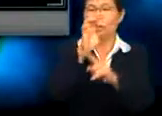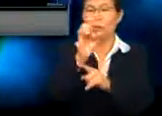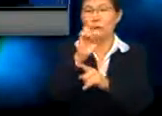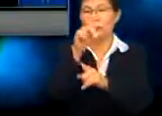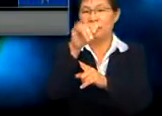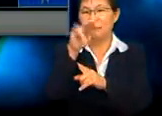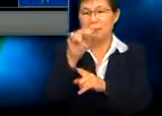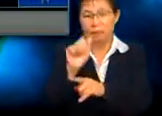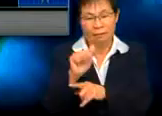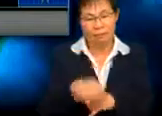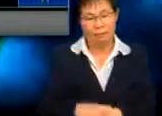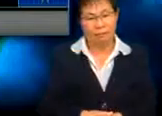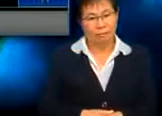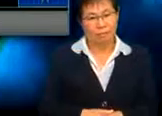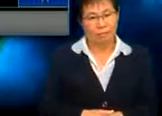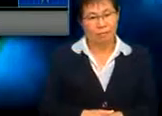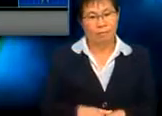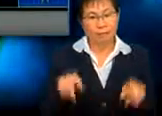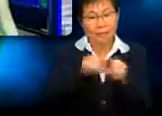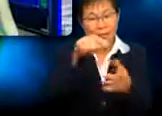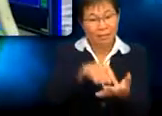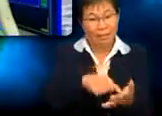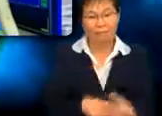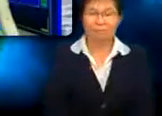retina. Like this.